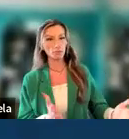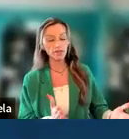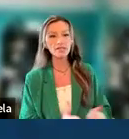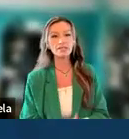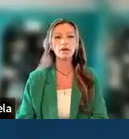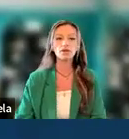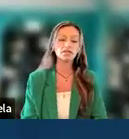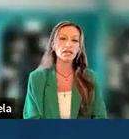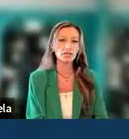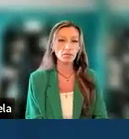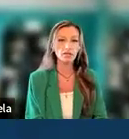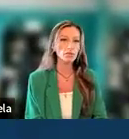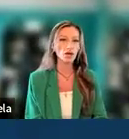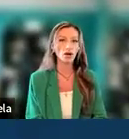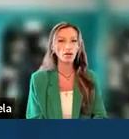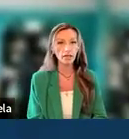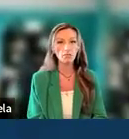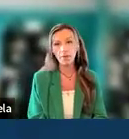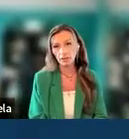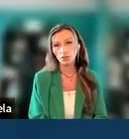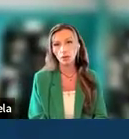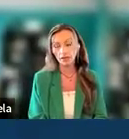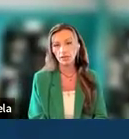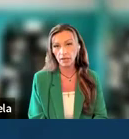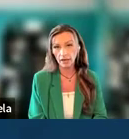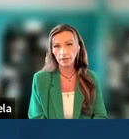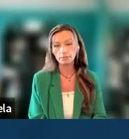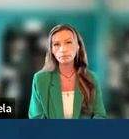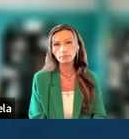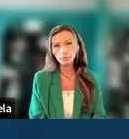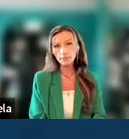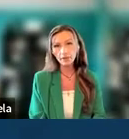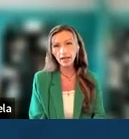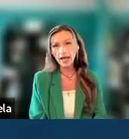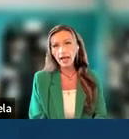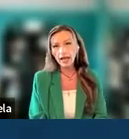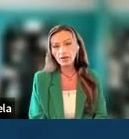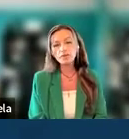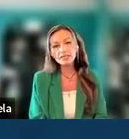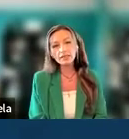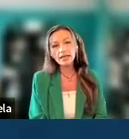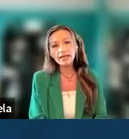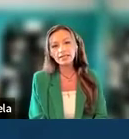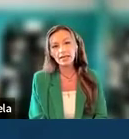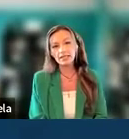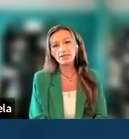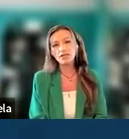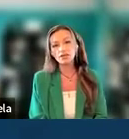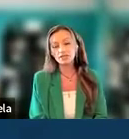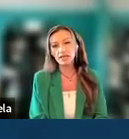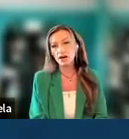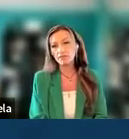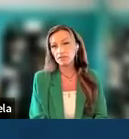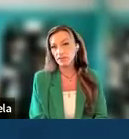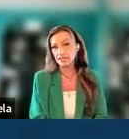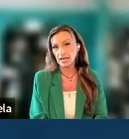whereas previously my nursing experience was all in medical or acute care. And recently I attended the